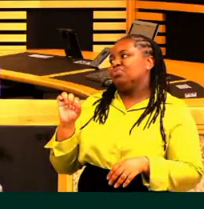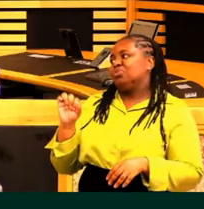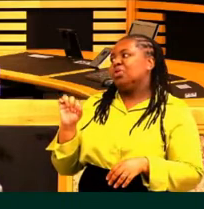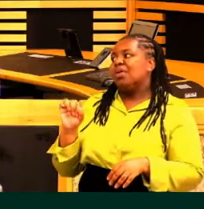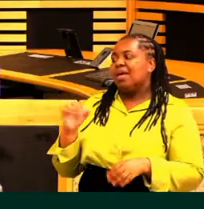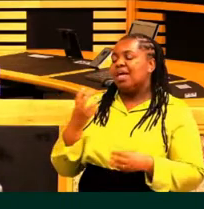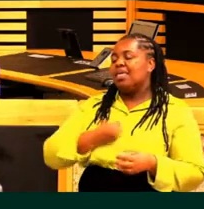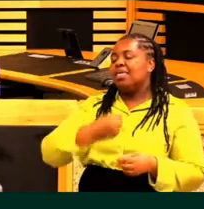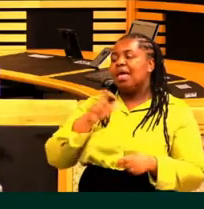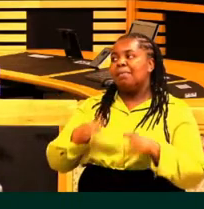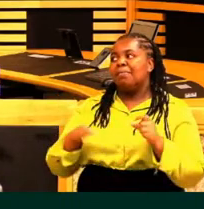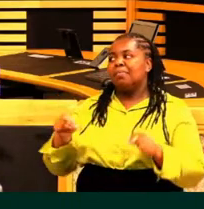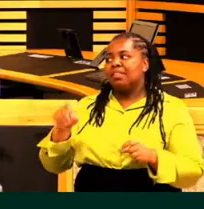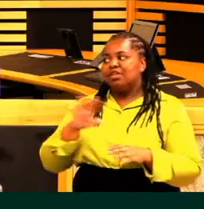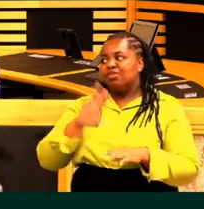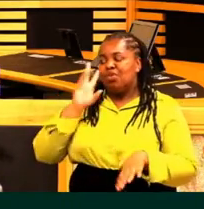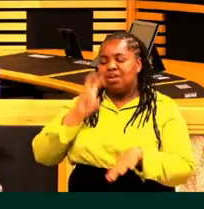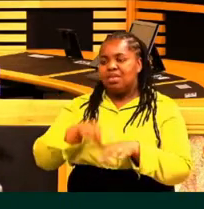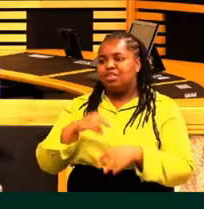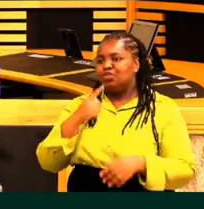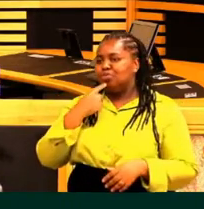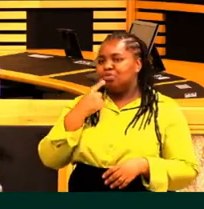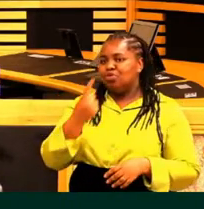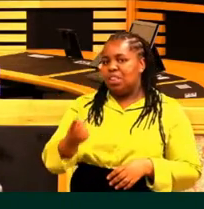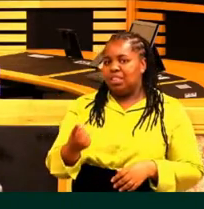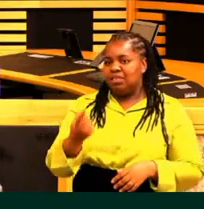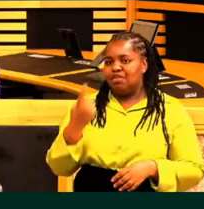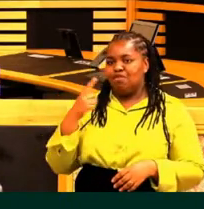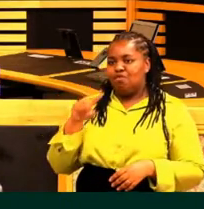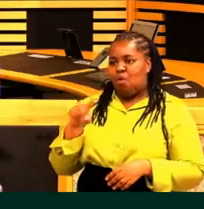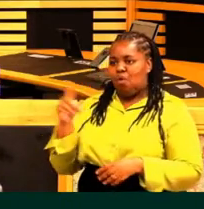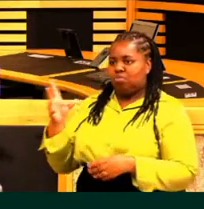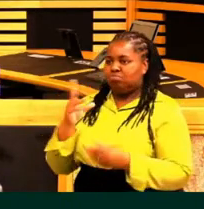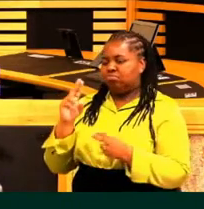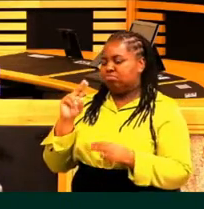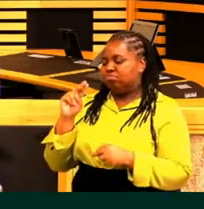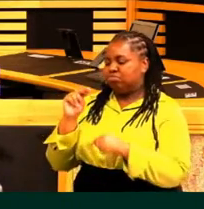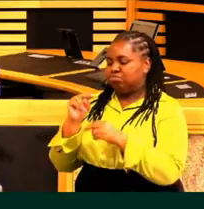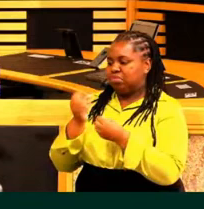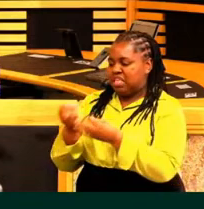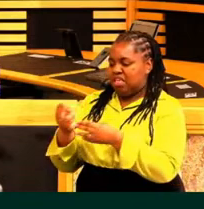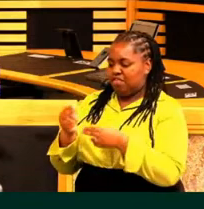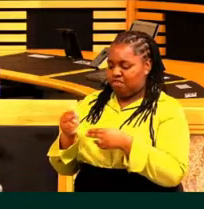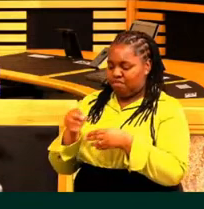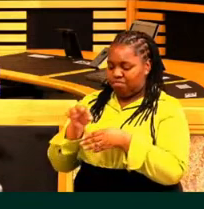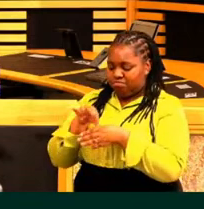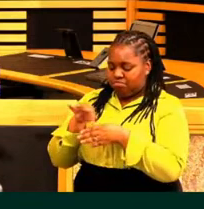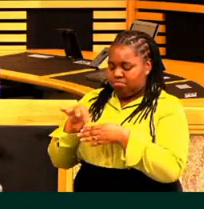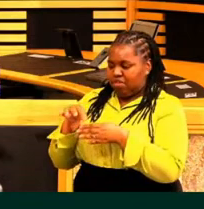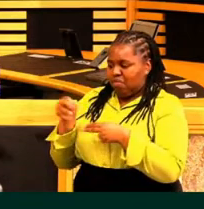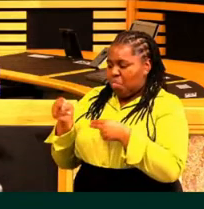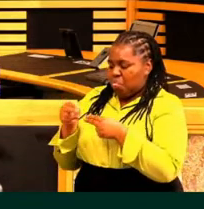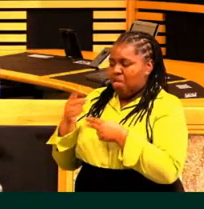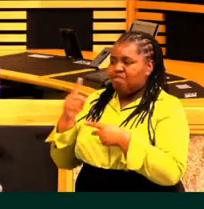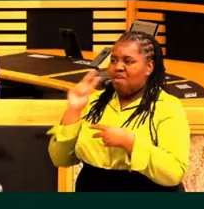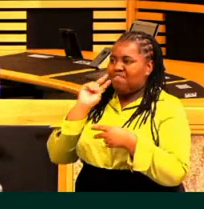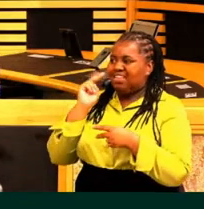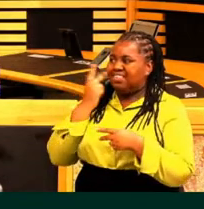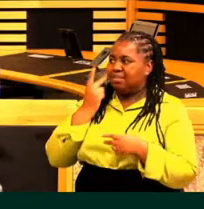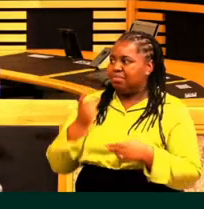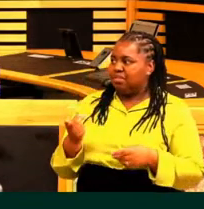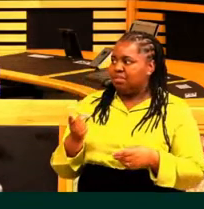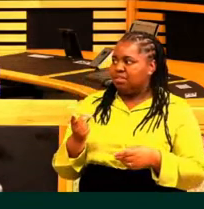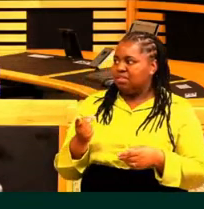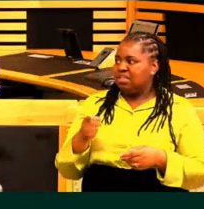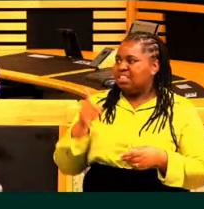young people need not to be told to a rhetoric of cultivating small plots in their backyards of land for vegetables that is that